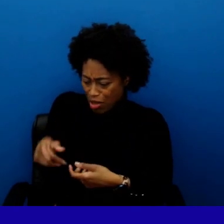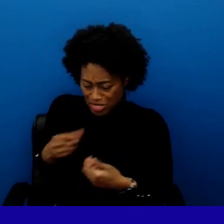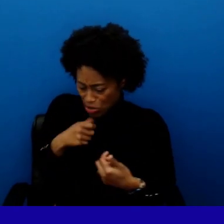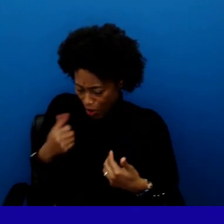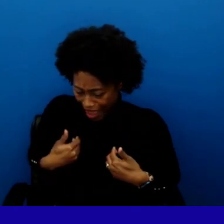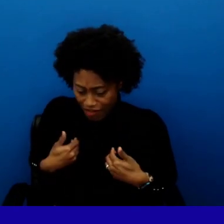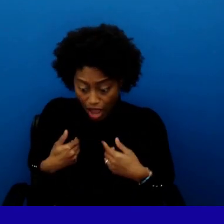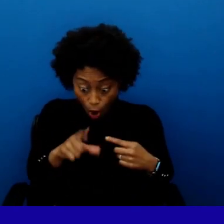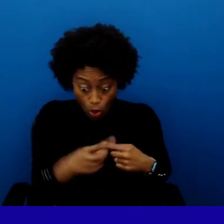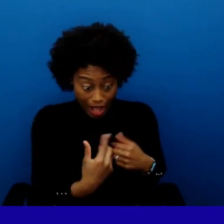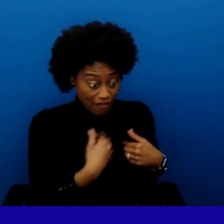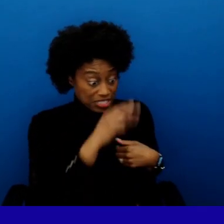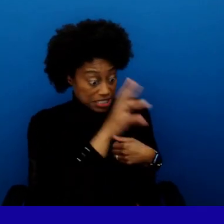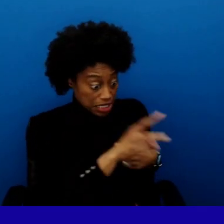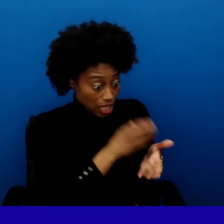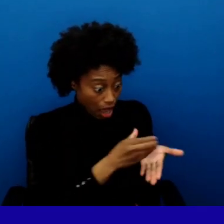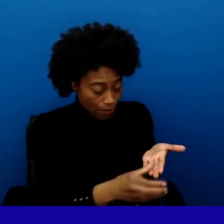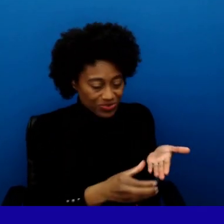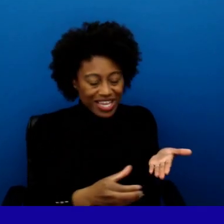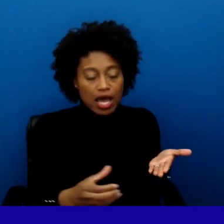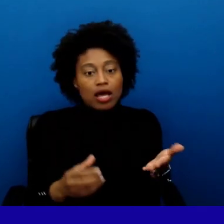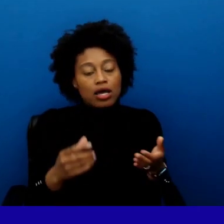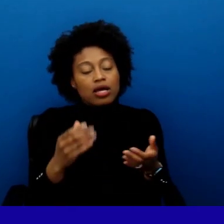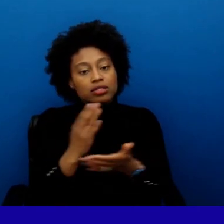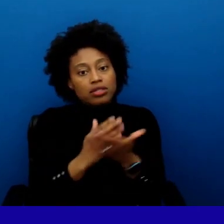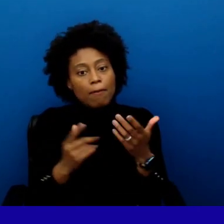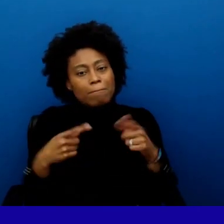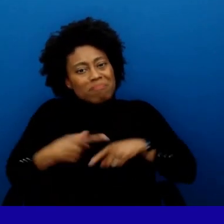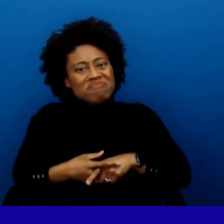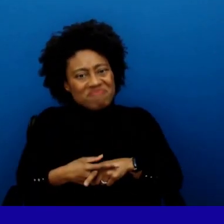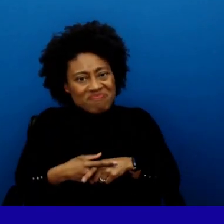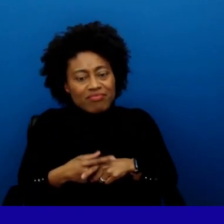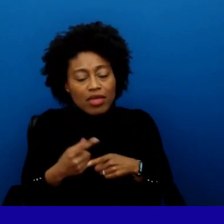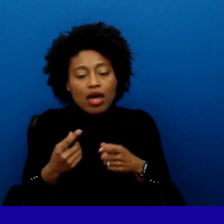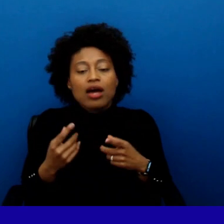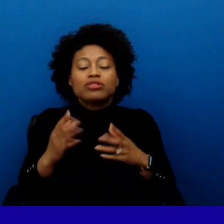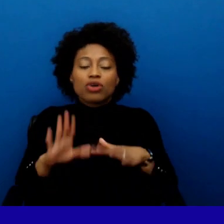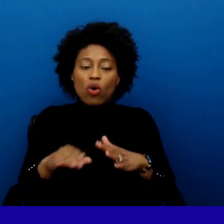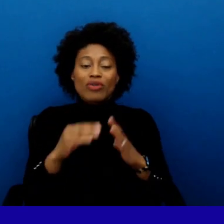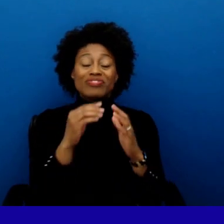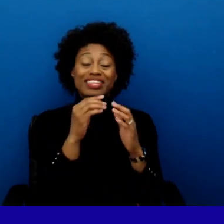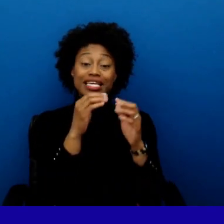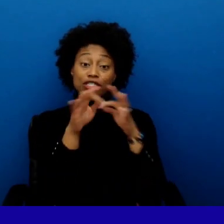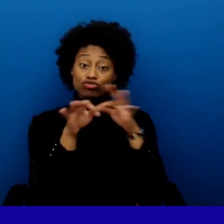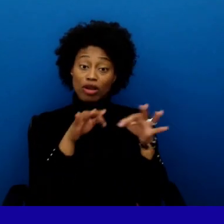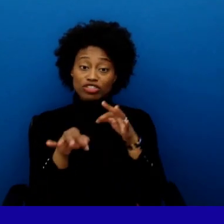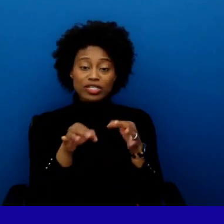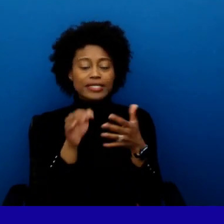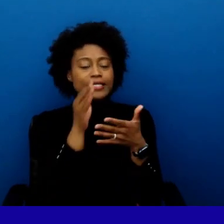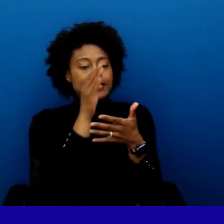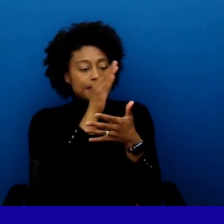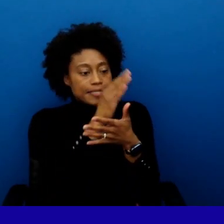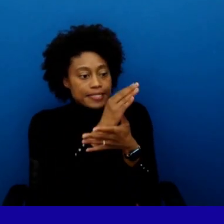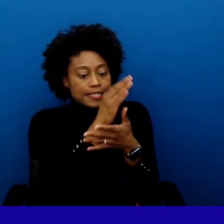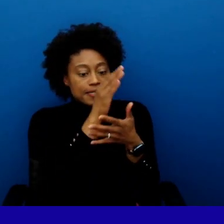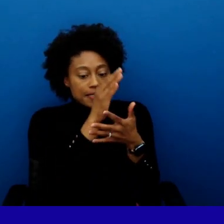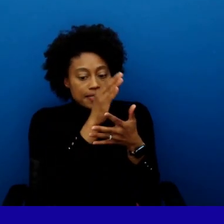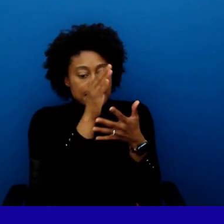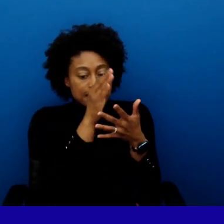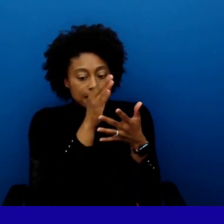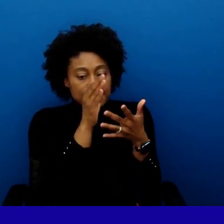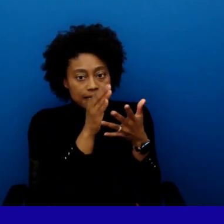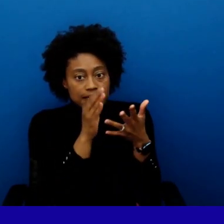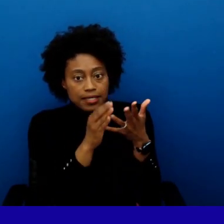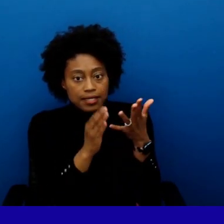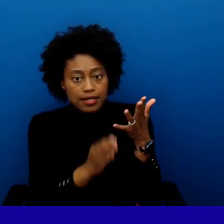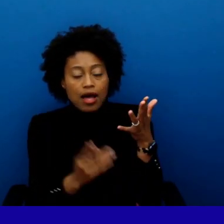real stumbling block for people. And then the instructions are broken down. So it's really one step per step instead of